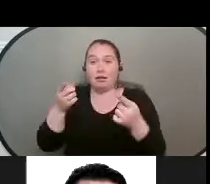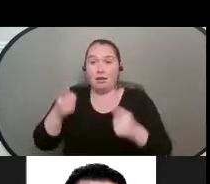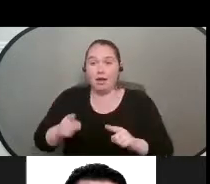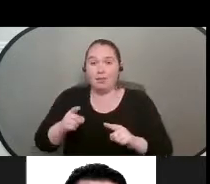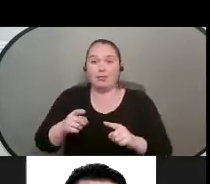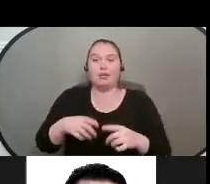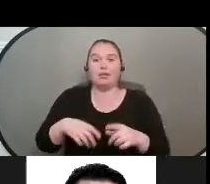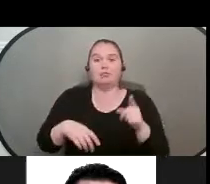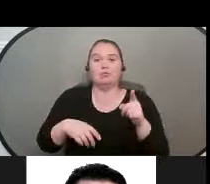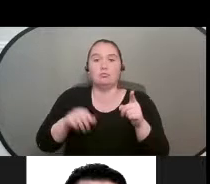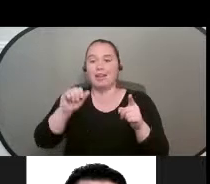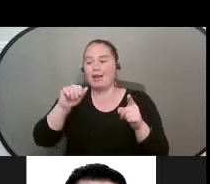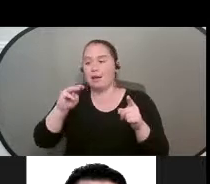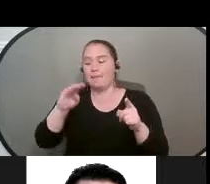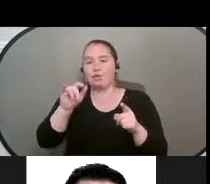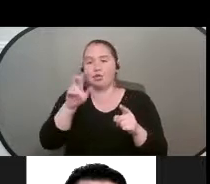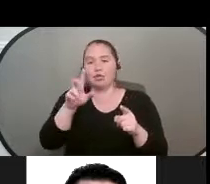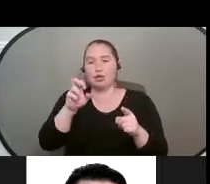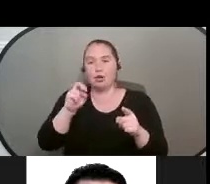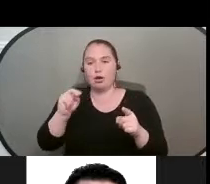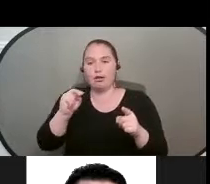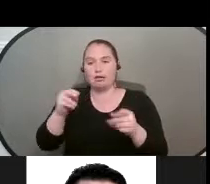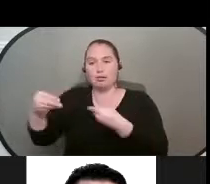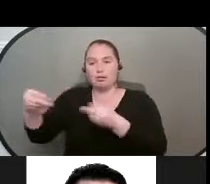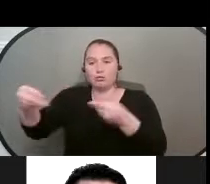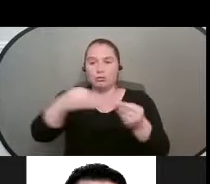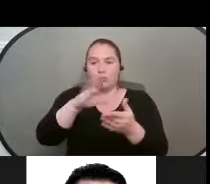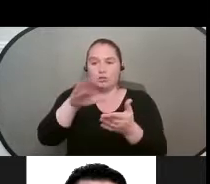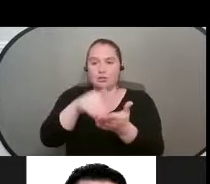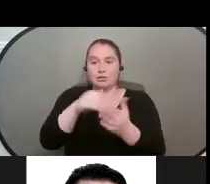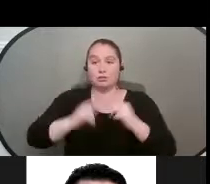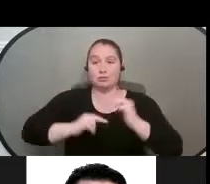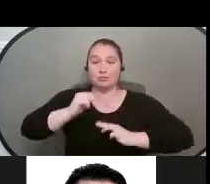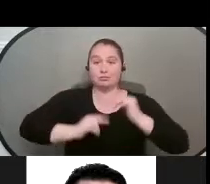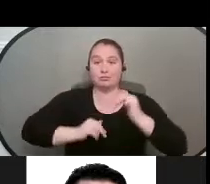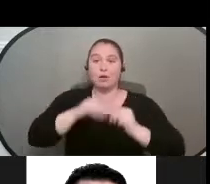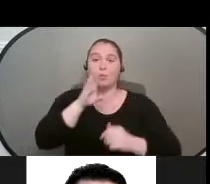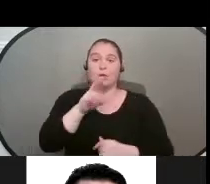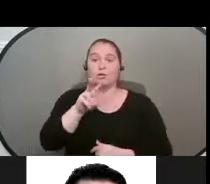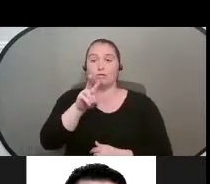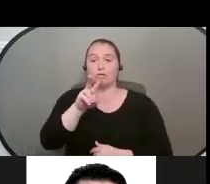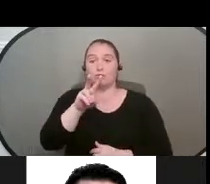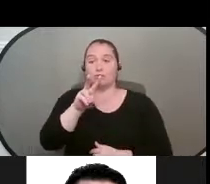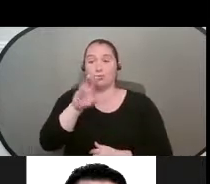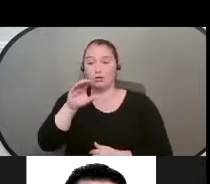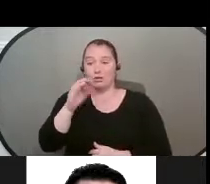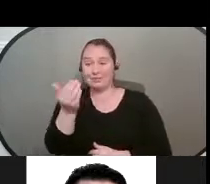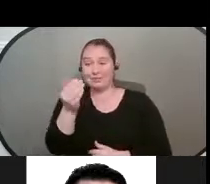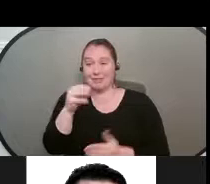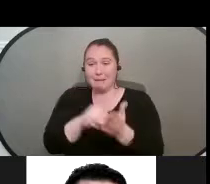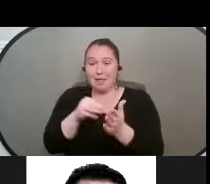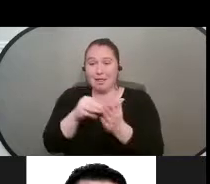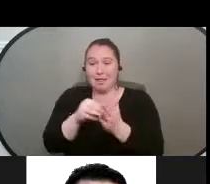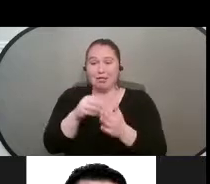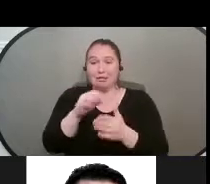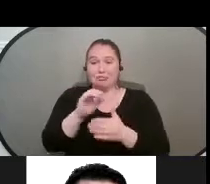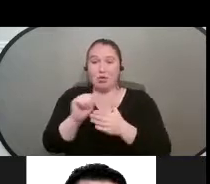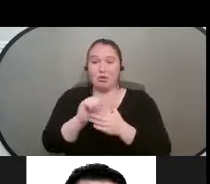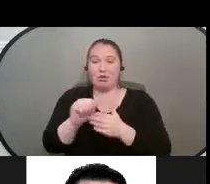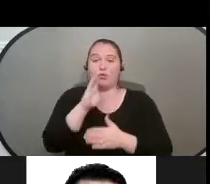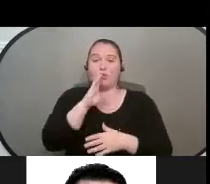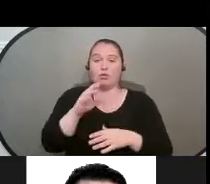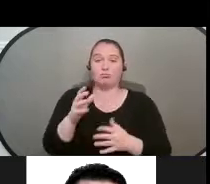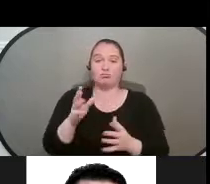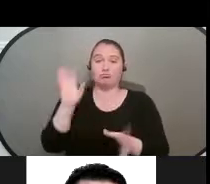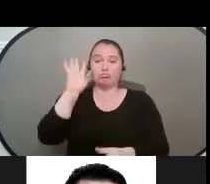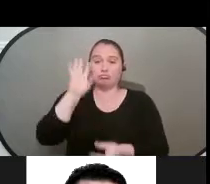Distribution Center is building in the Waco area. It's a $215 million complex with over 700,000